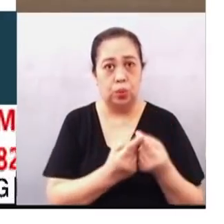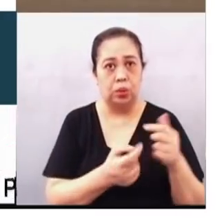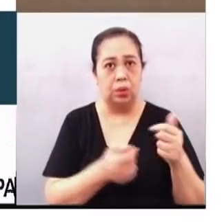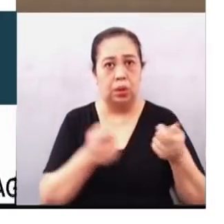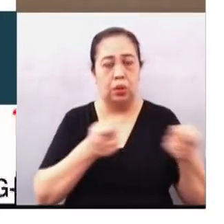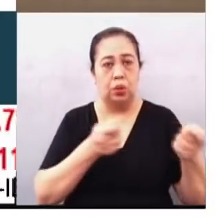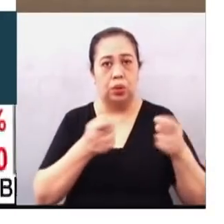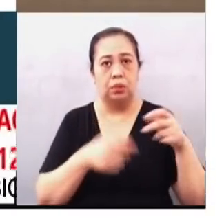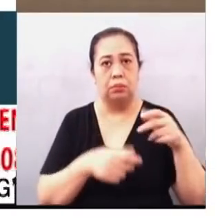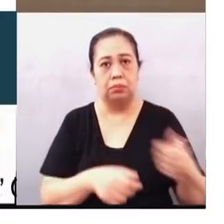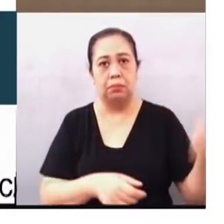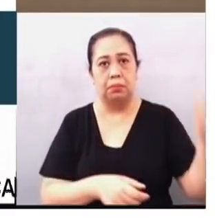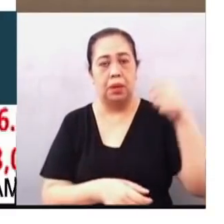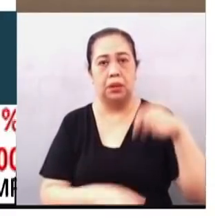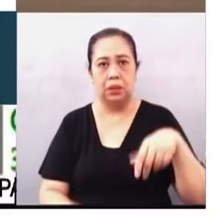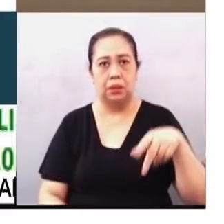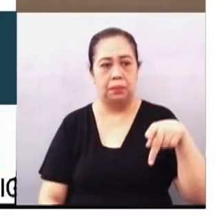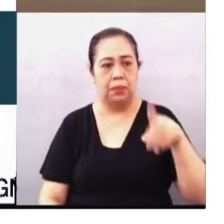PDP-Laban.